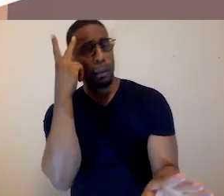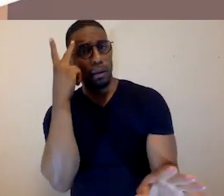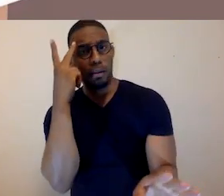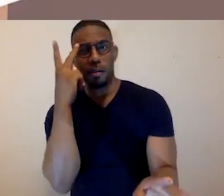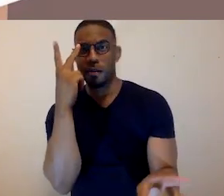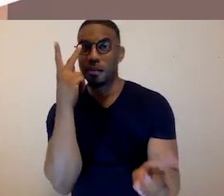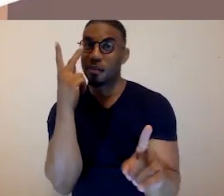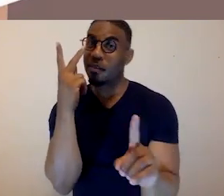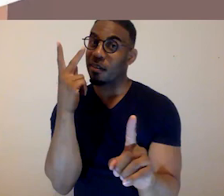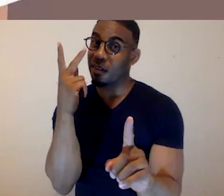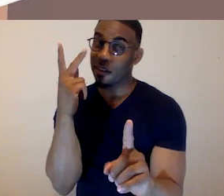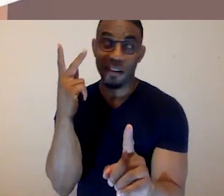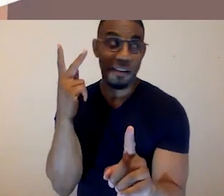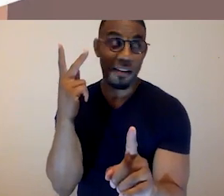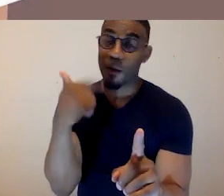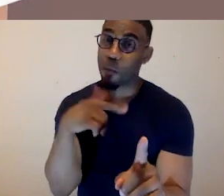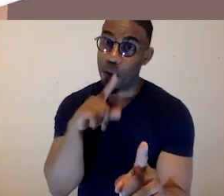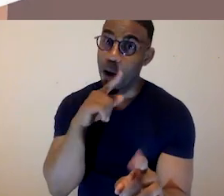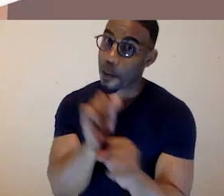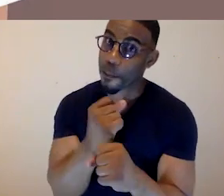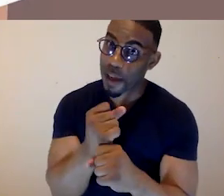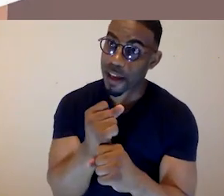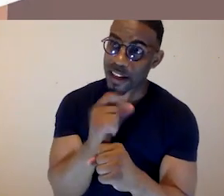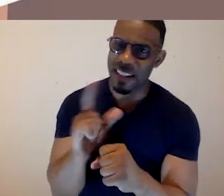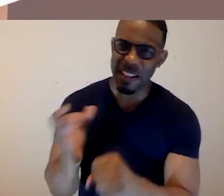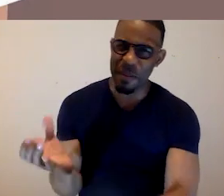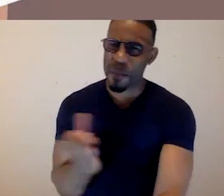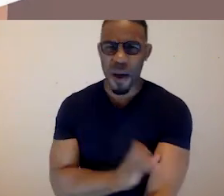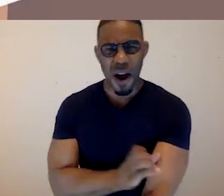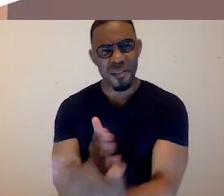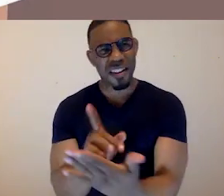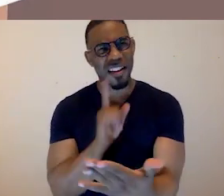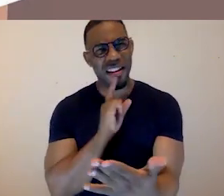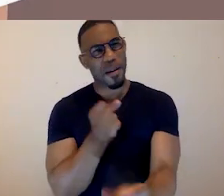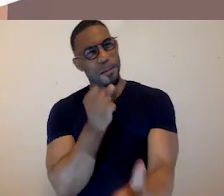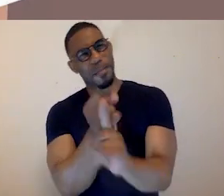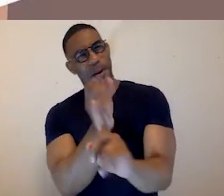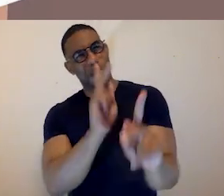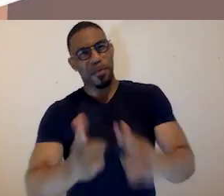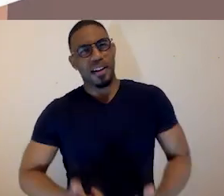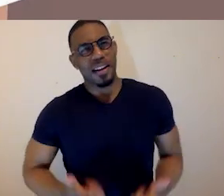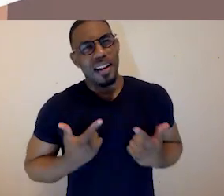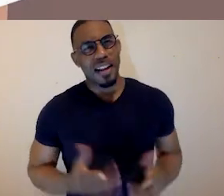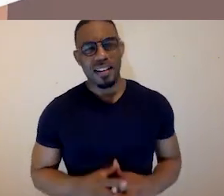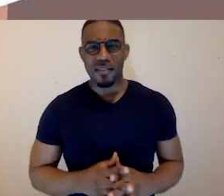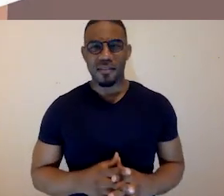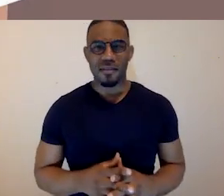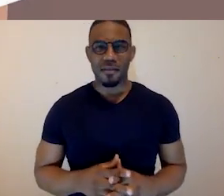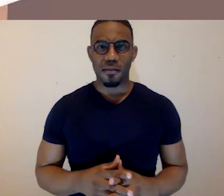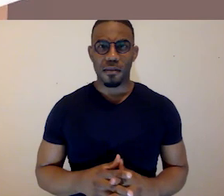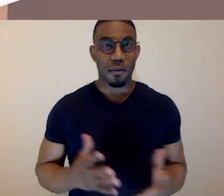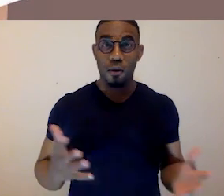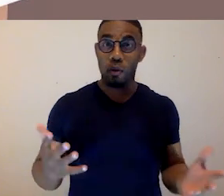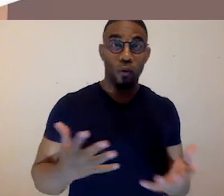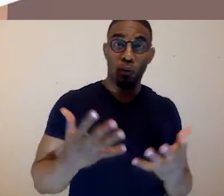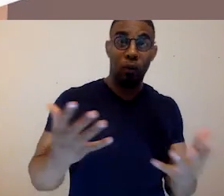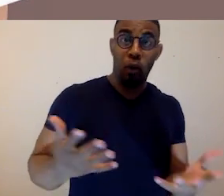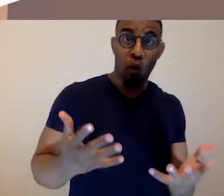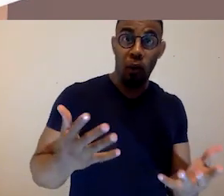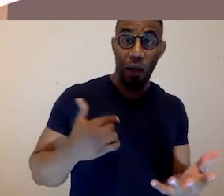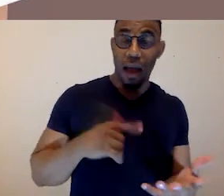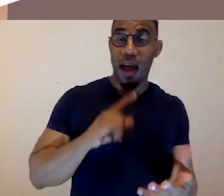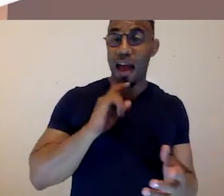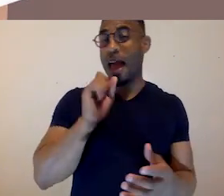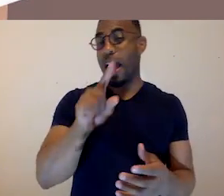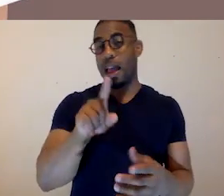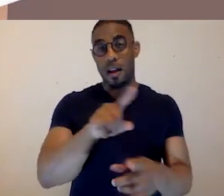political, we are making these powerful things that are impacting people's lives. So I ask